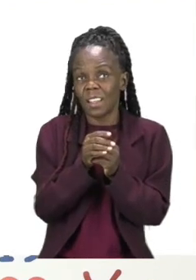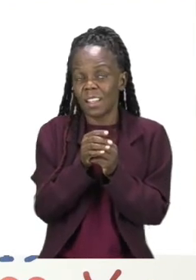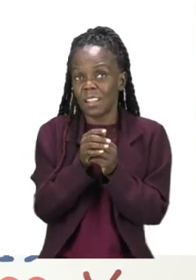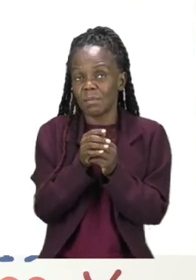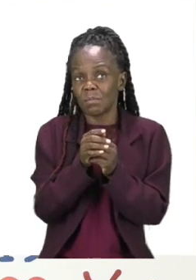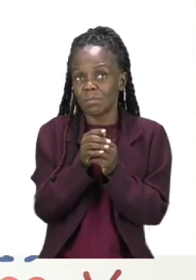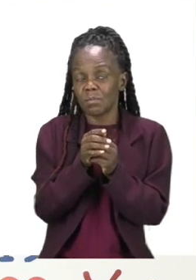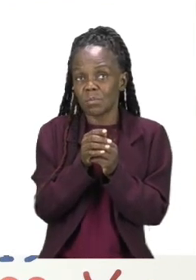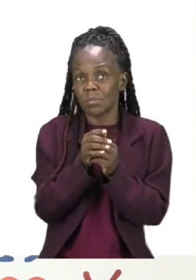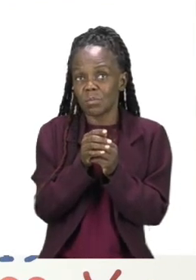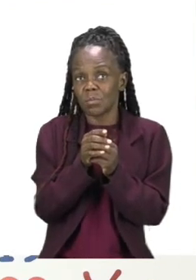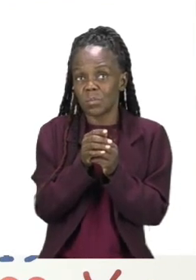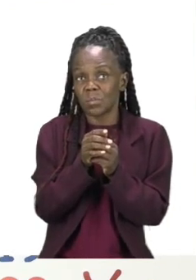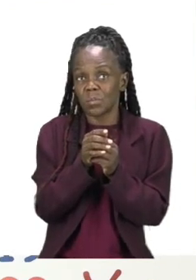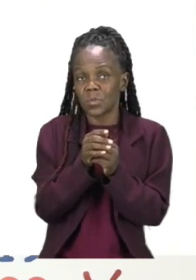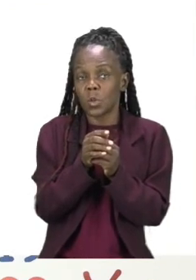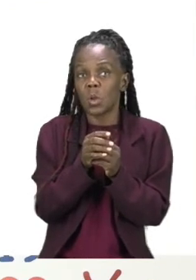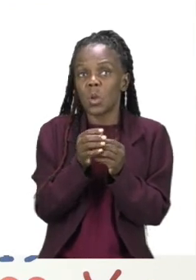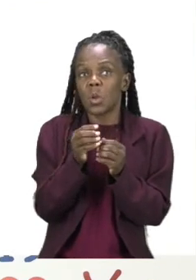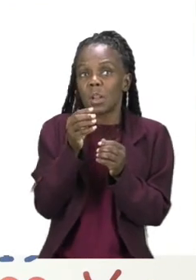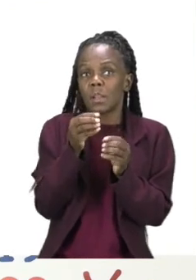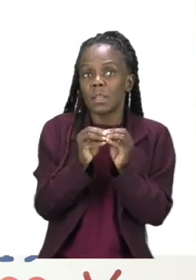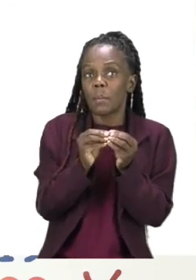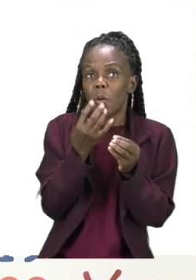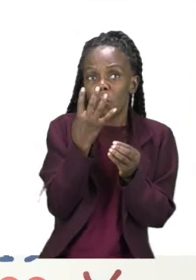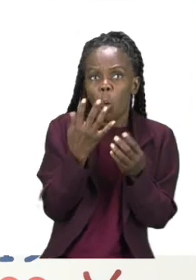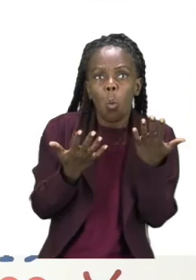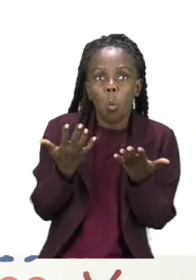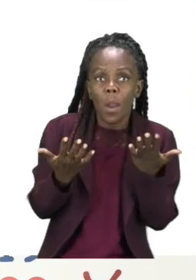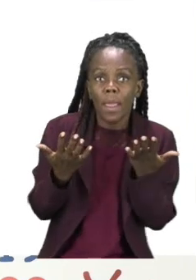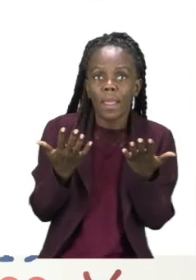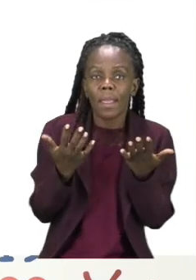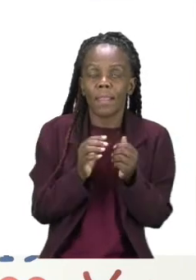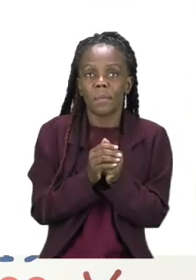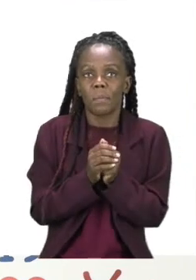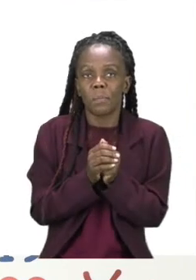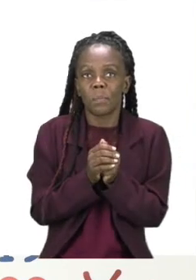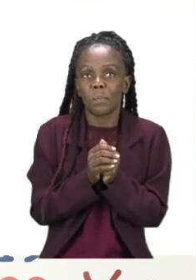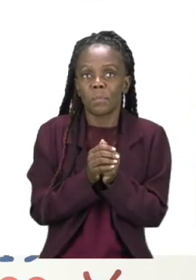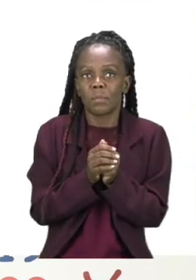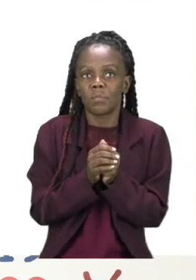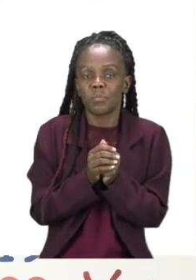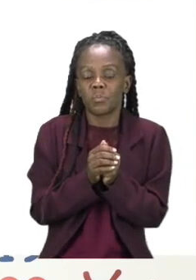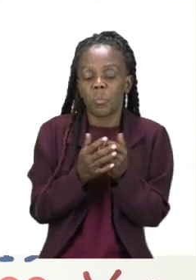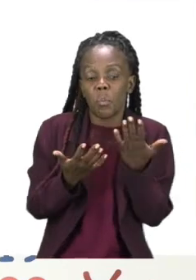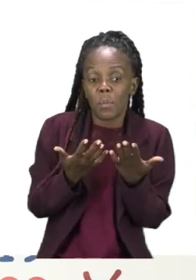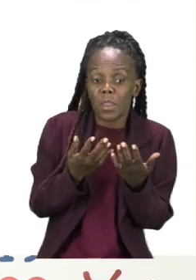back and look for the number 4. So if we were to count